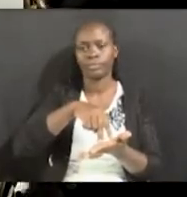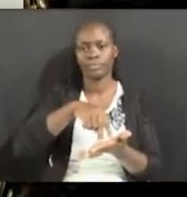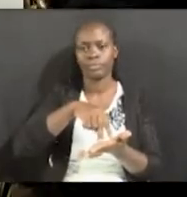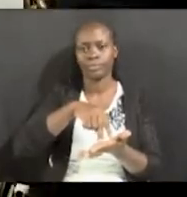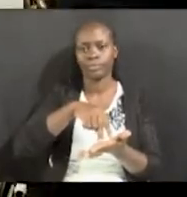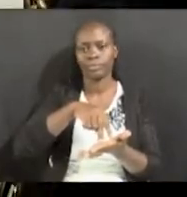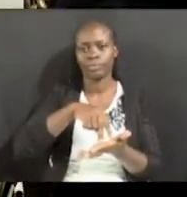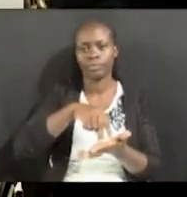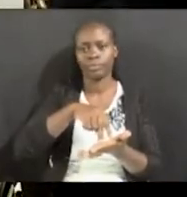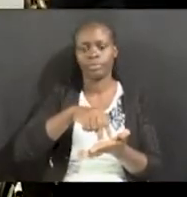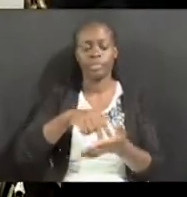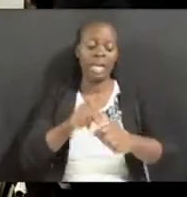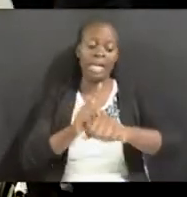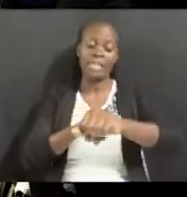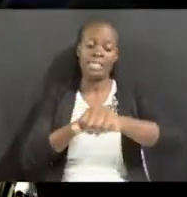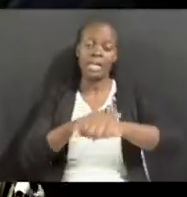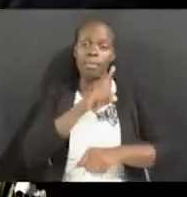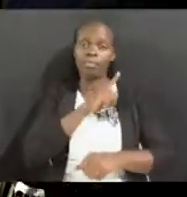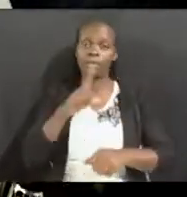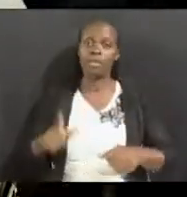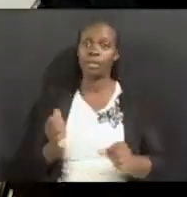May the Lord make you a champion.